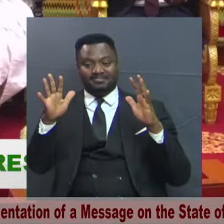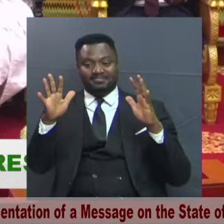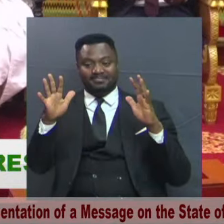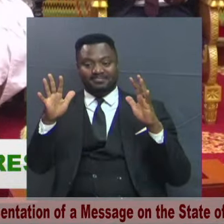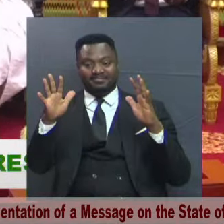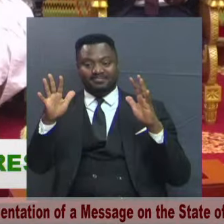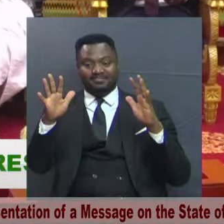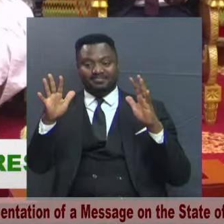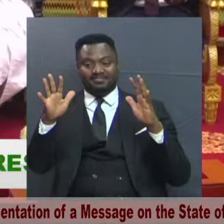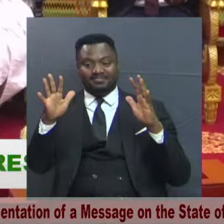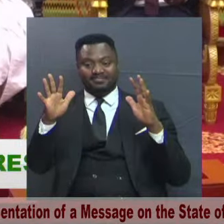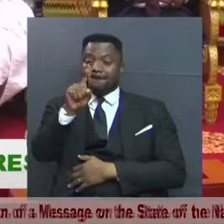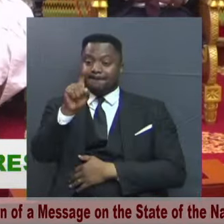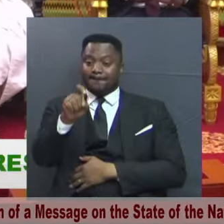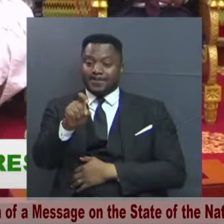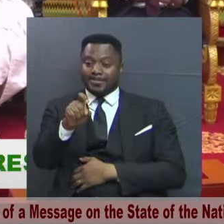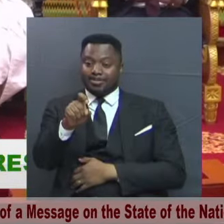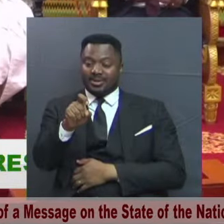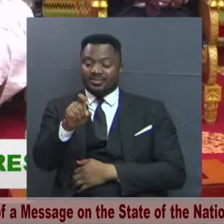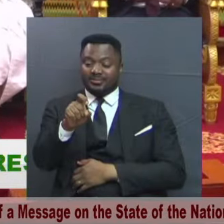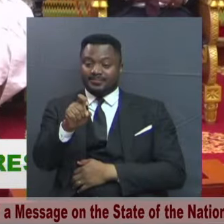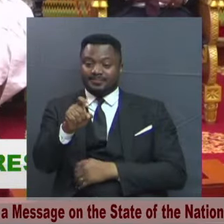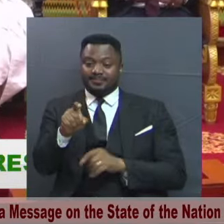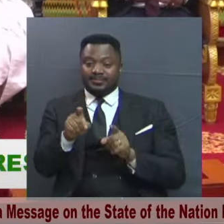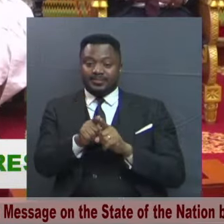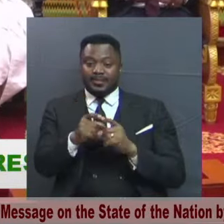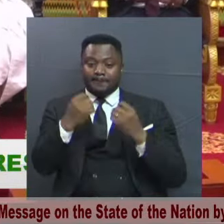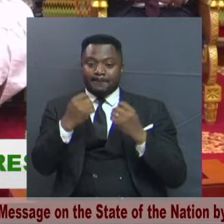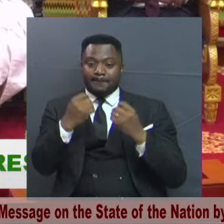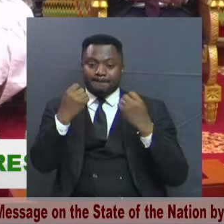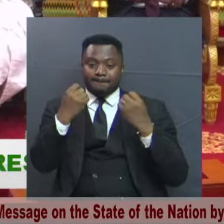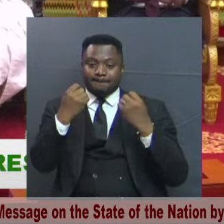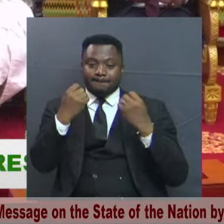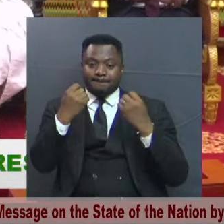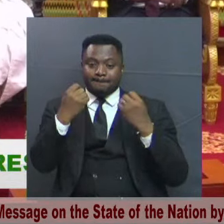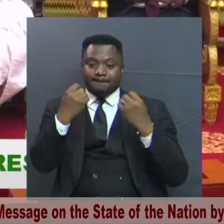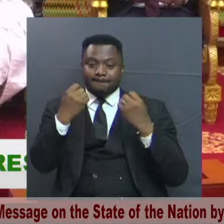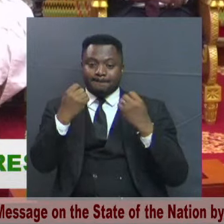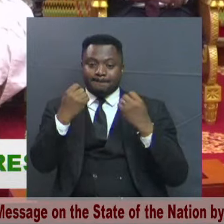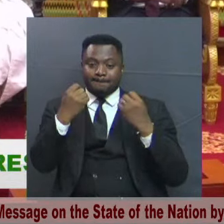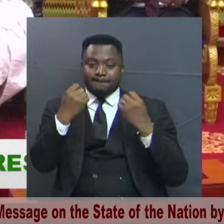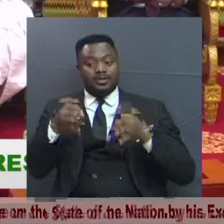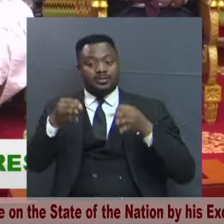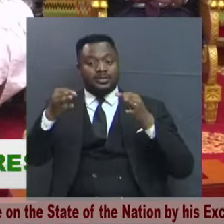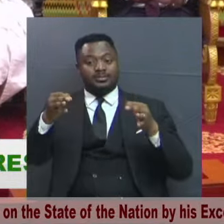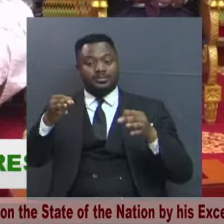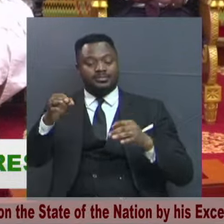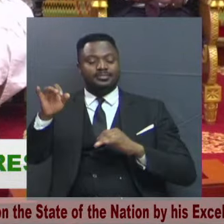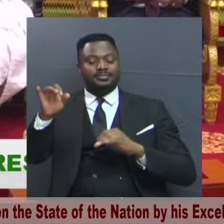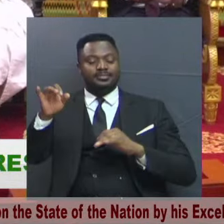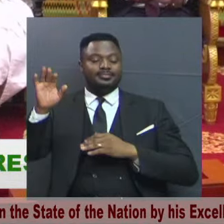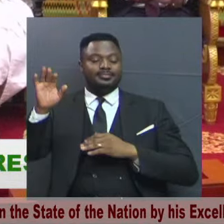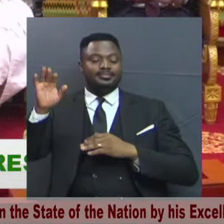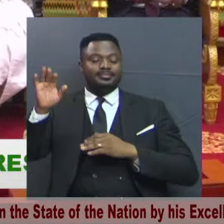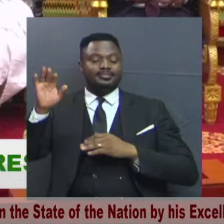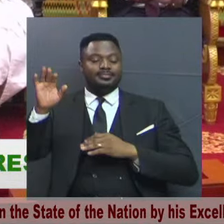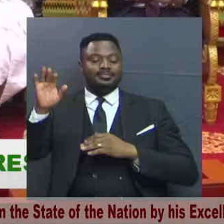now put the question as many as are in favor of agend say